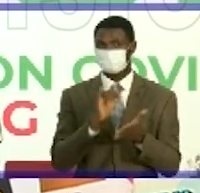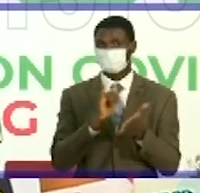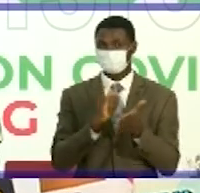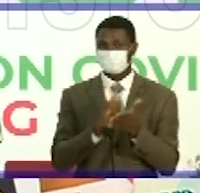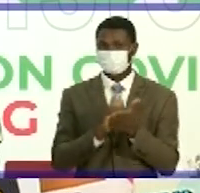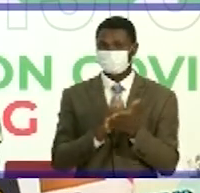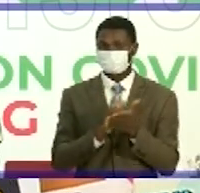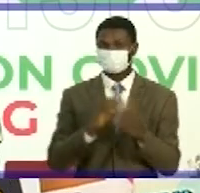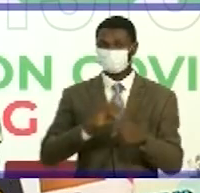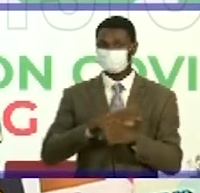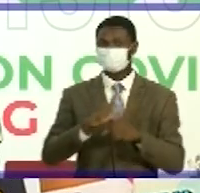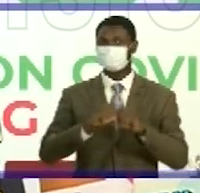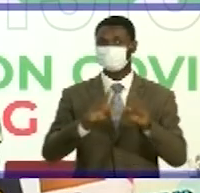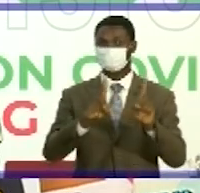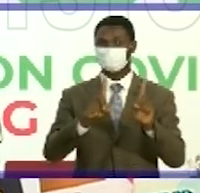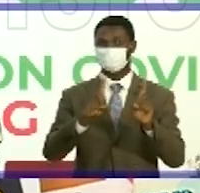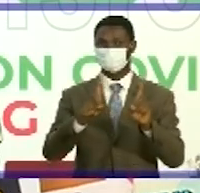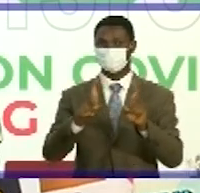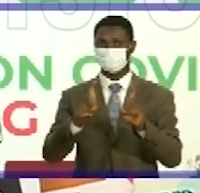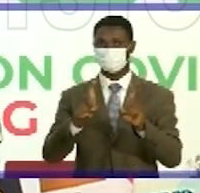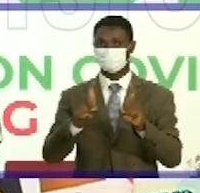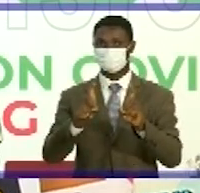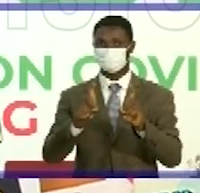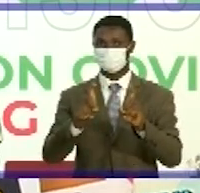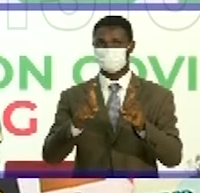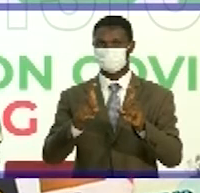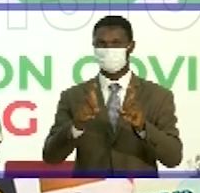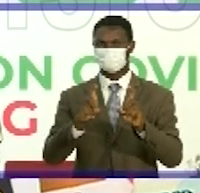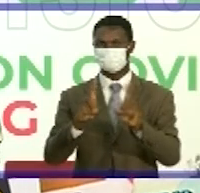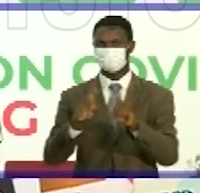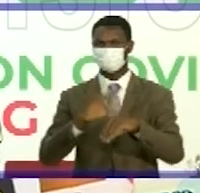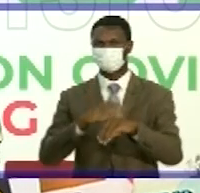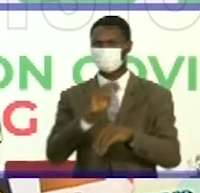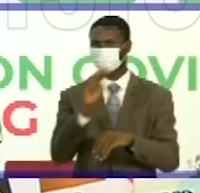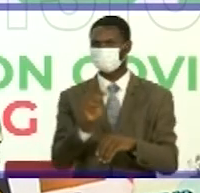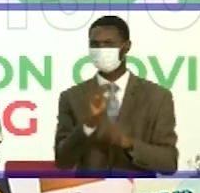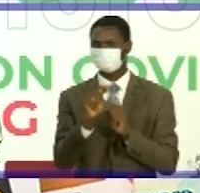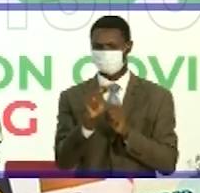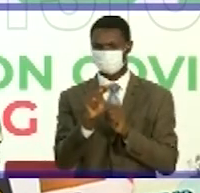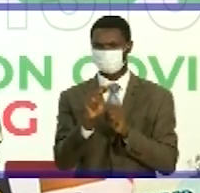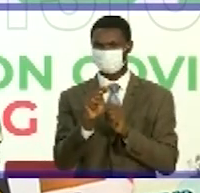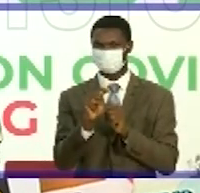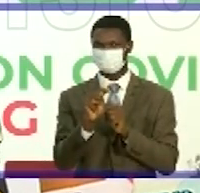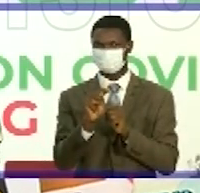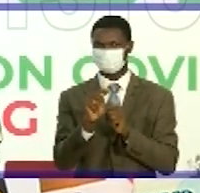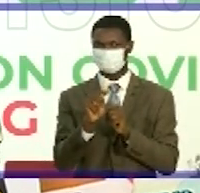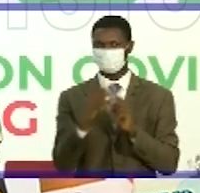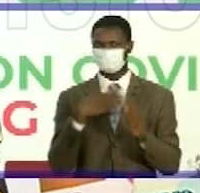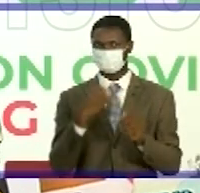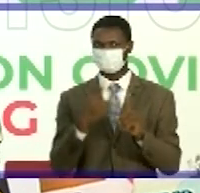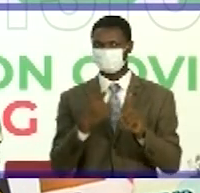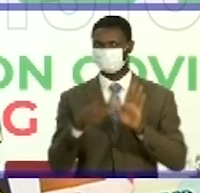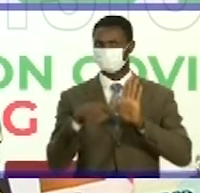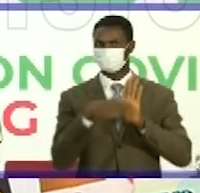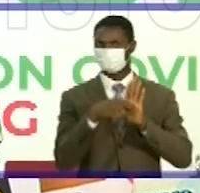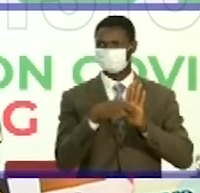COVID-19 test on a Monday and you are declared negative.